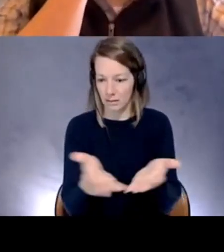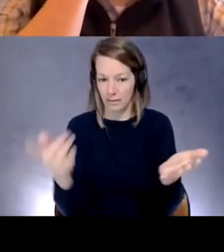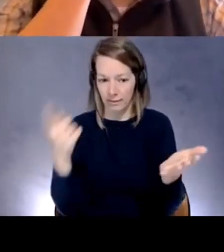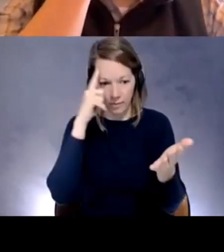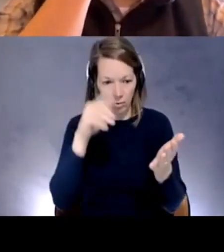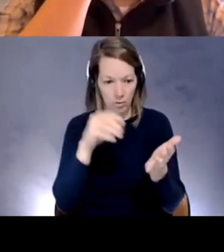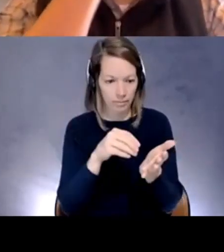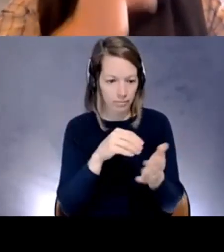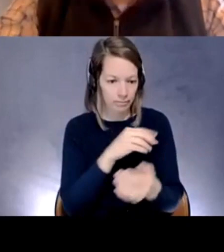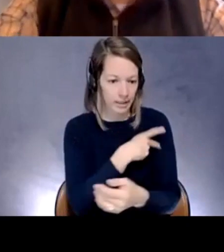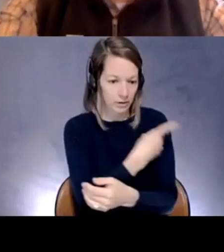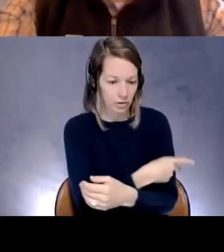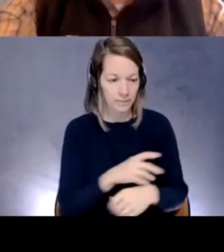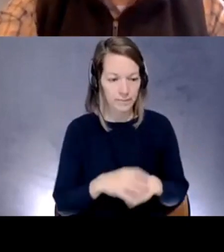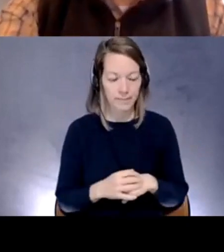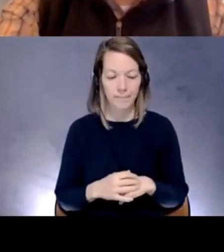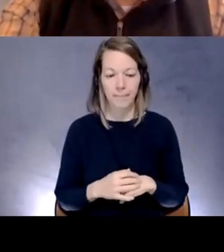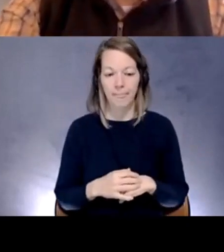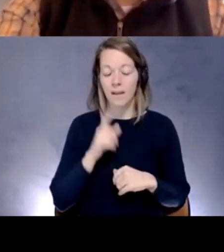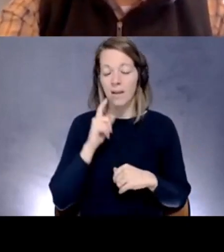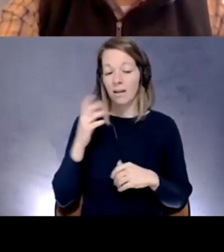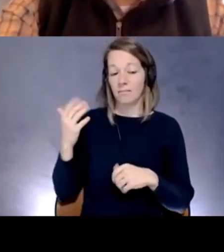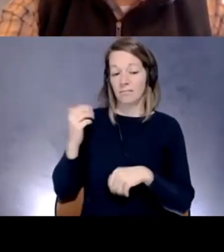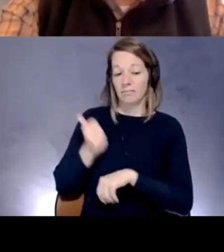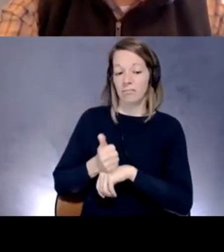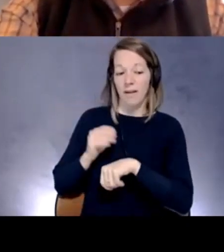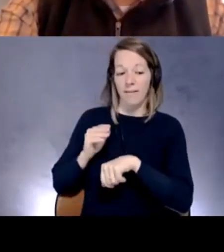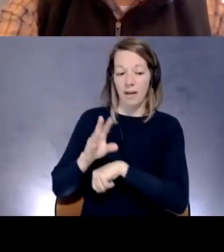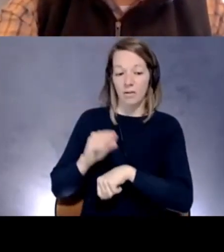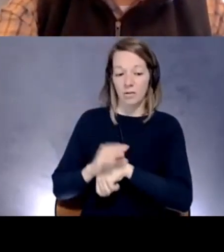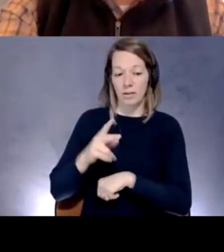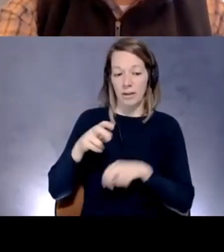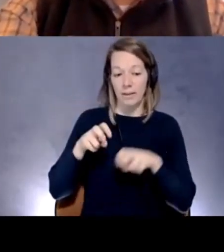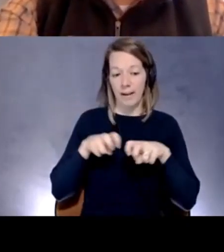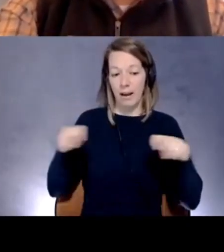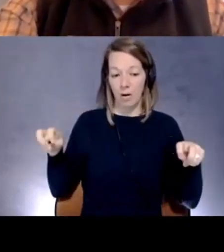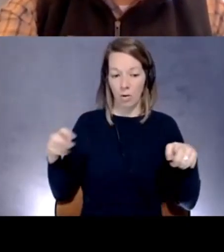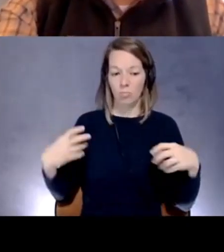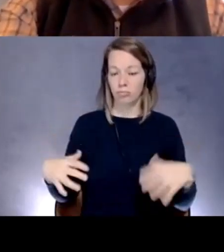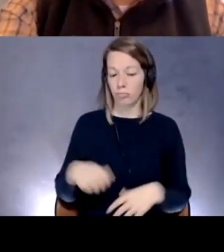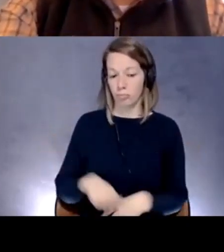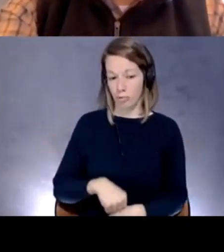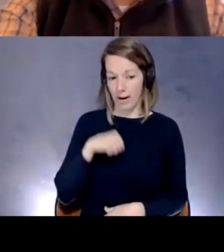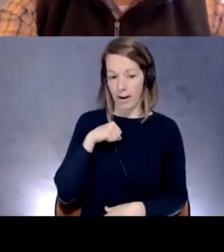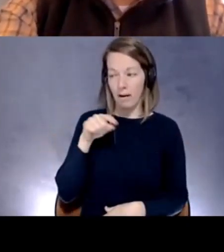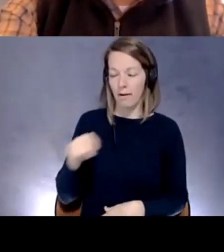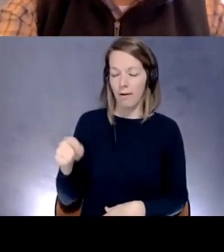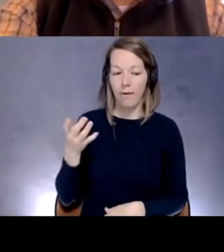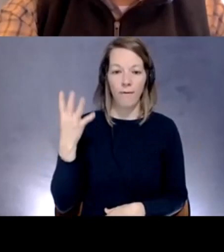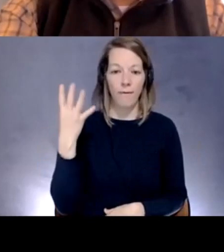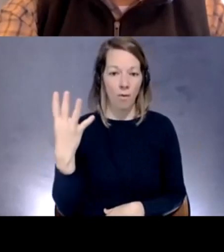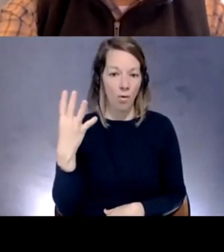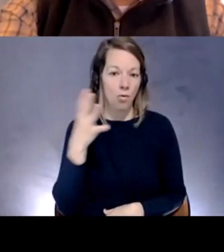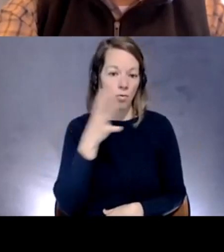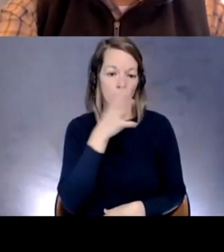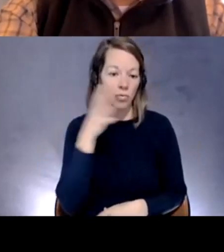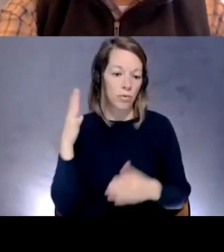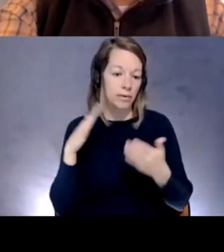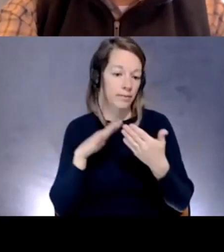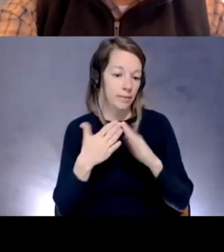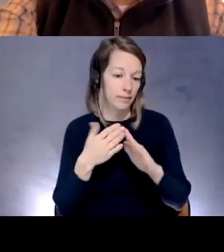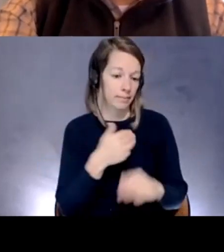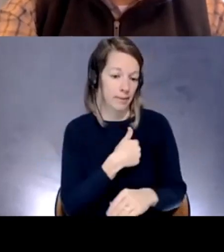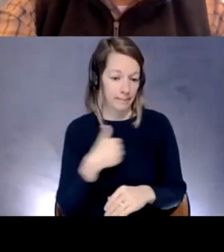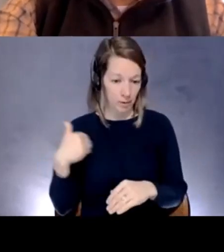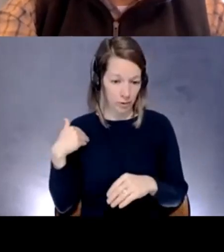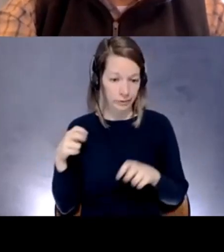There was an advisory panel that was put together. Very proud that there were for rural community